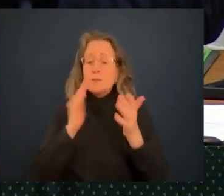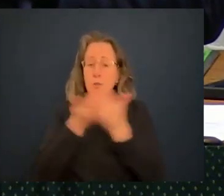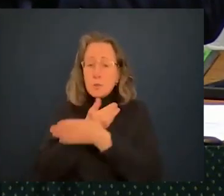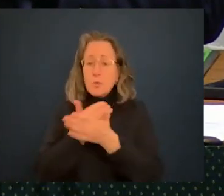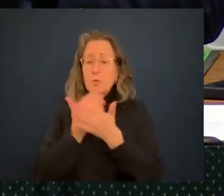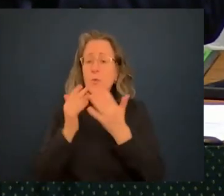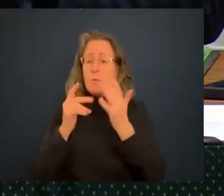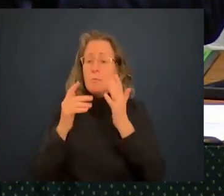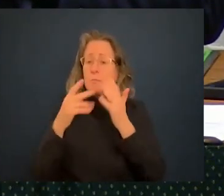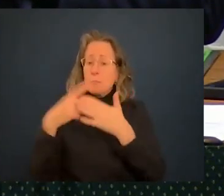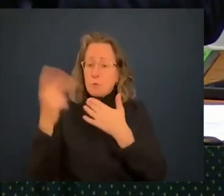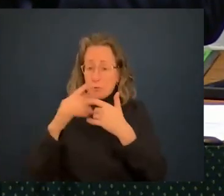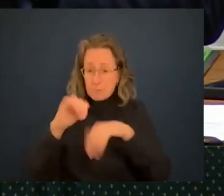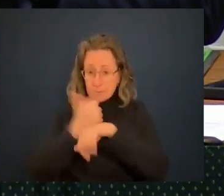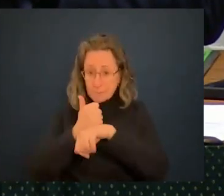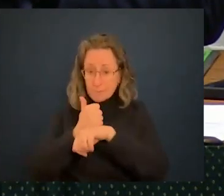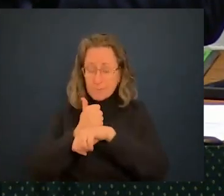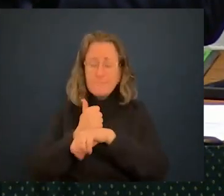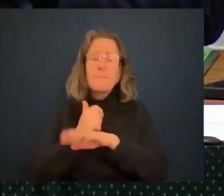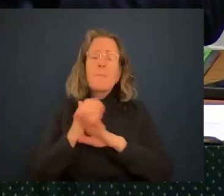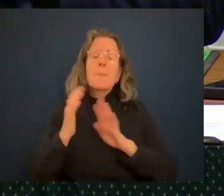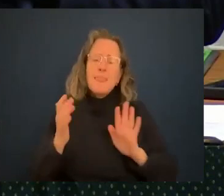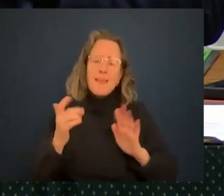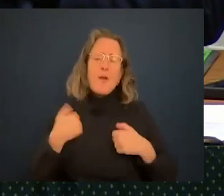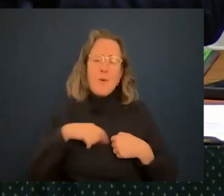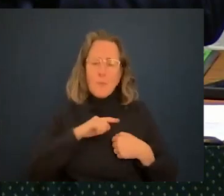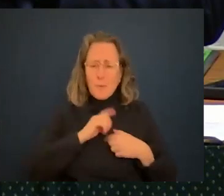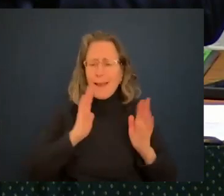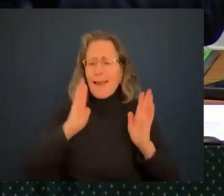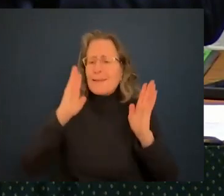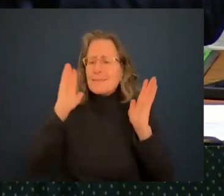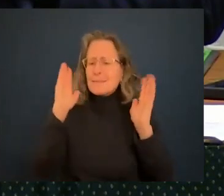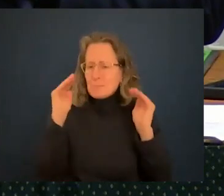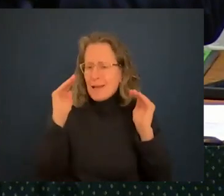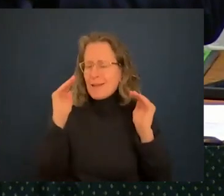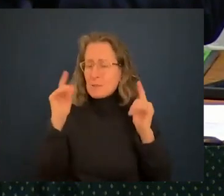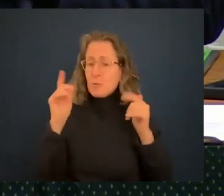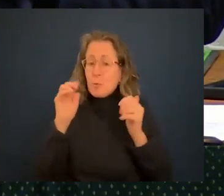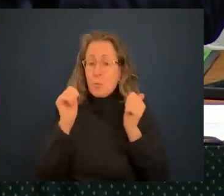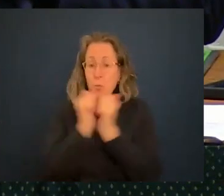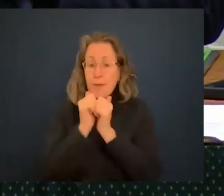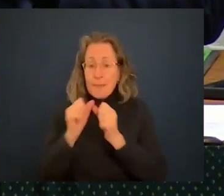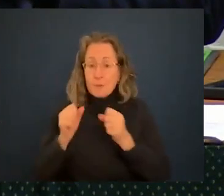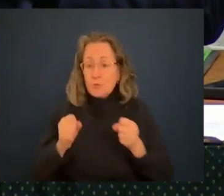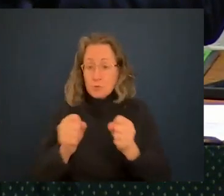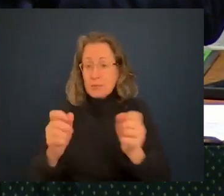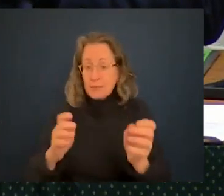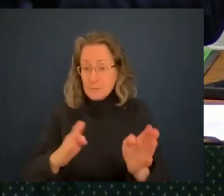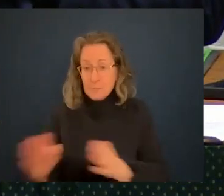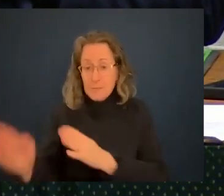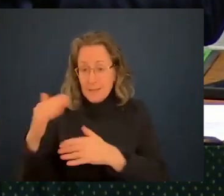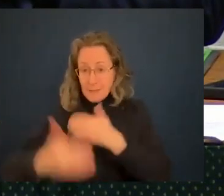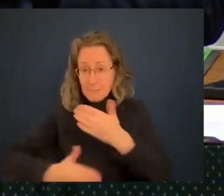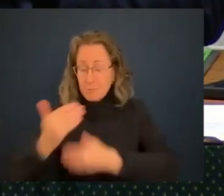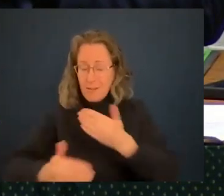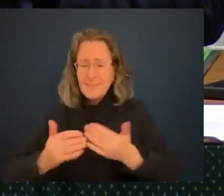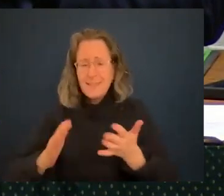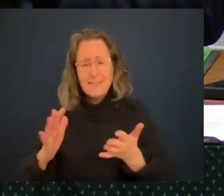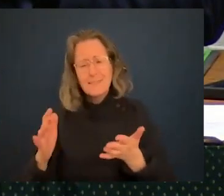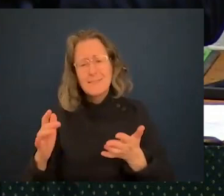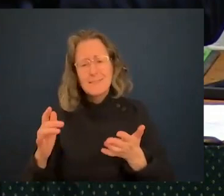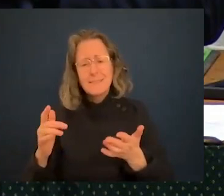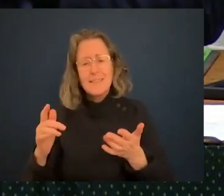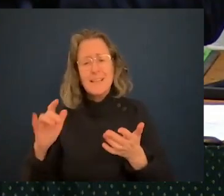were anticipating might come out of a strategic planning process for the fire department and this is great information to have